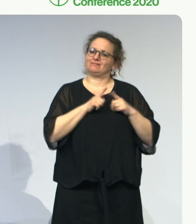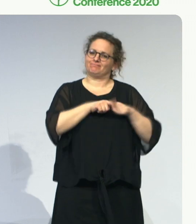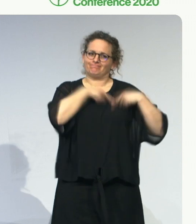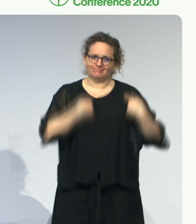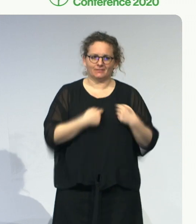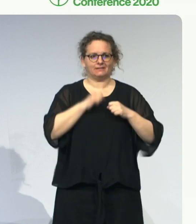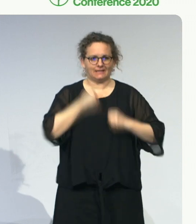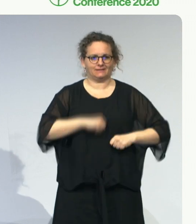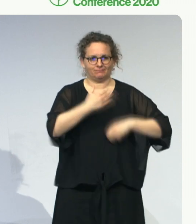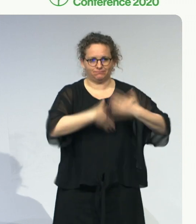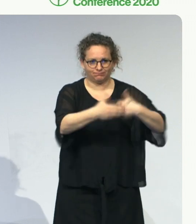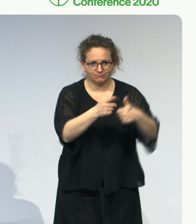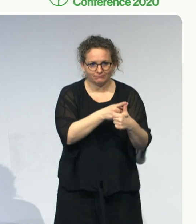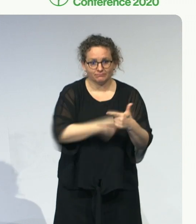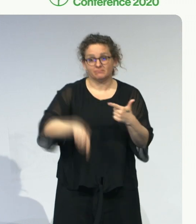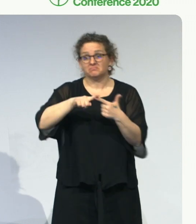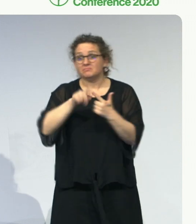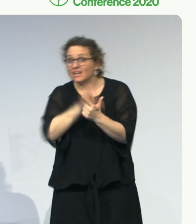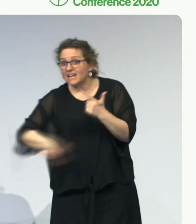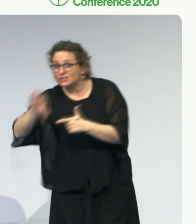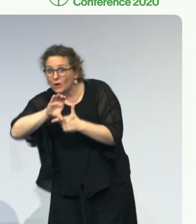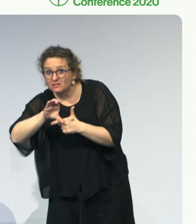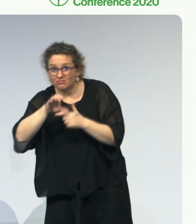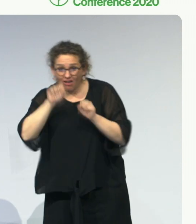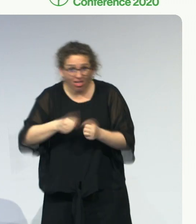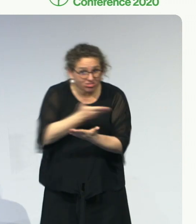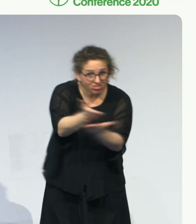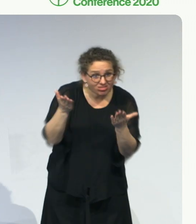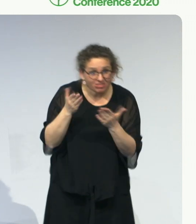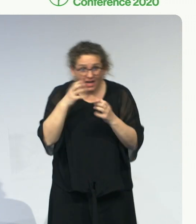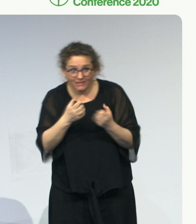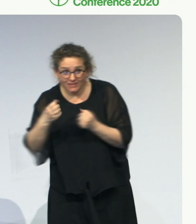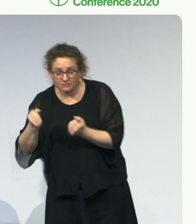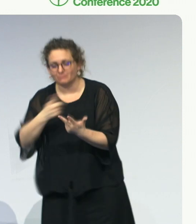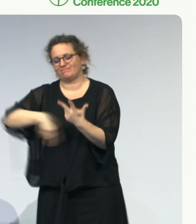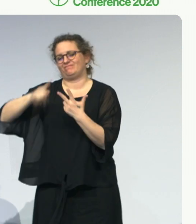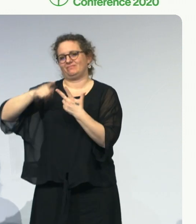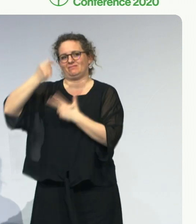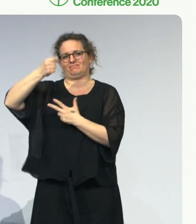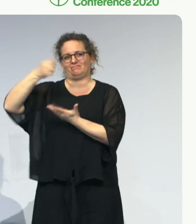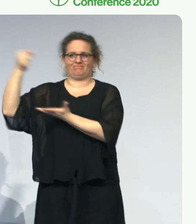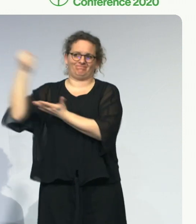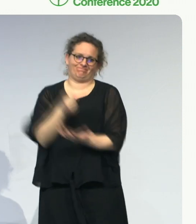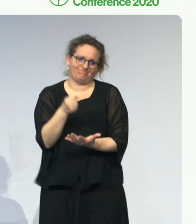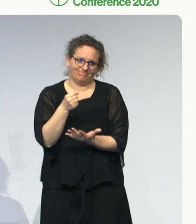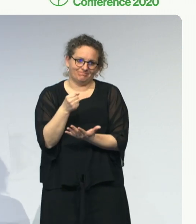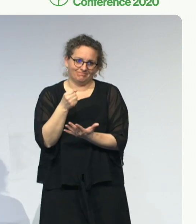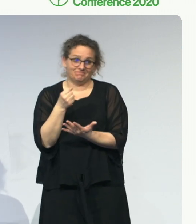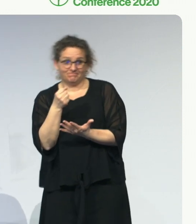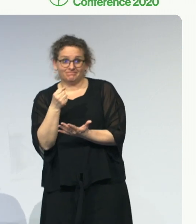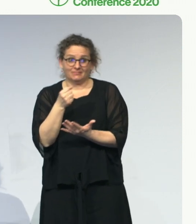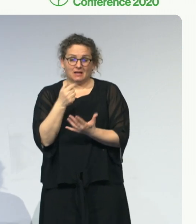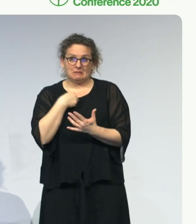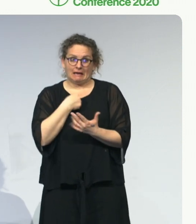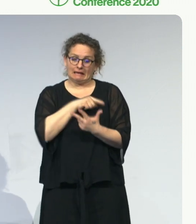think leaders in developing countries talk about disability? My assumption or belief is hardly ever, or